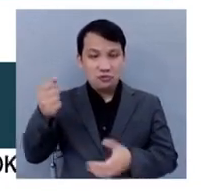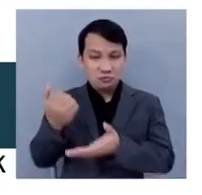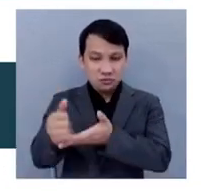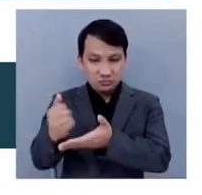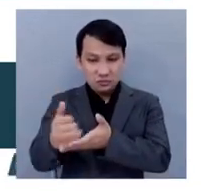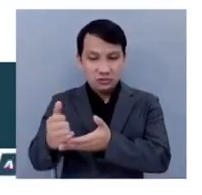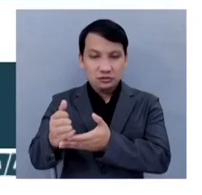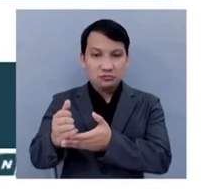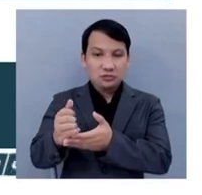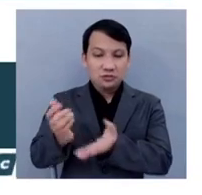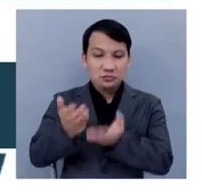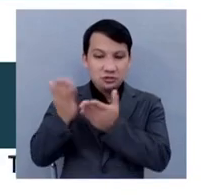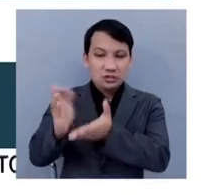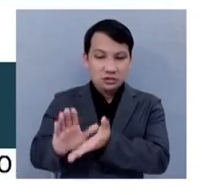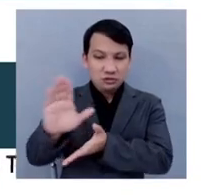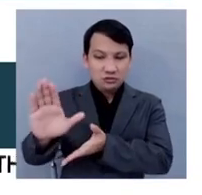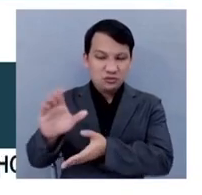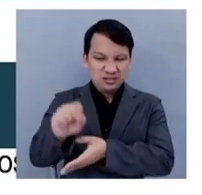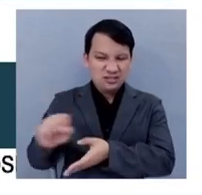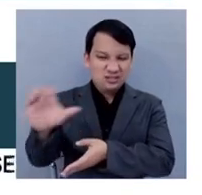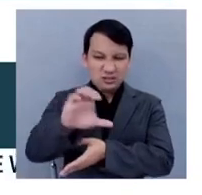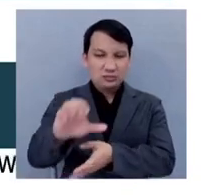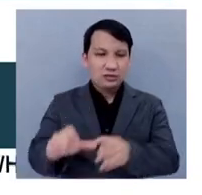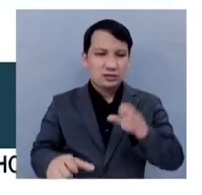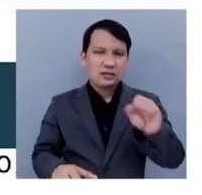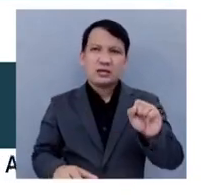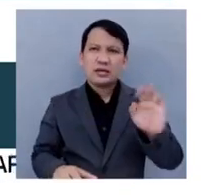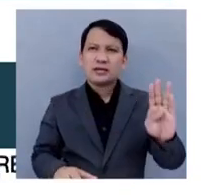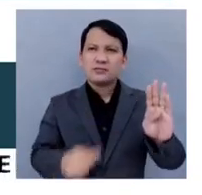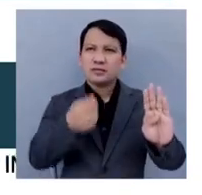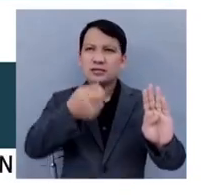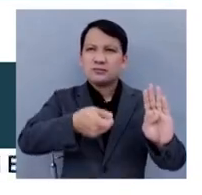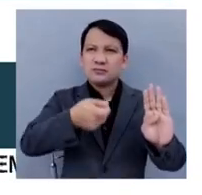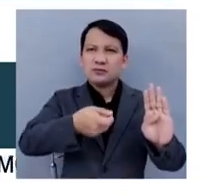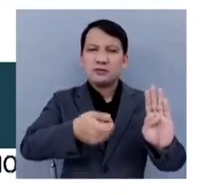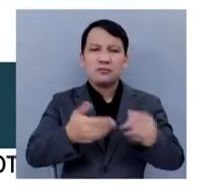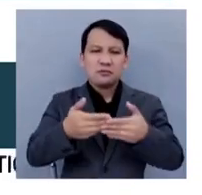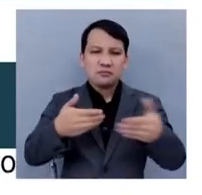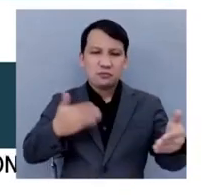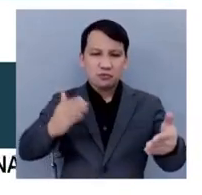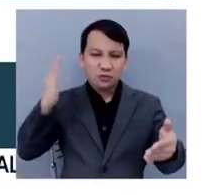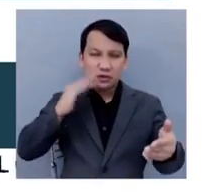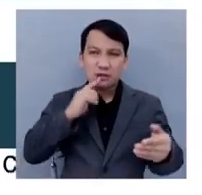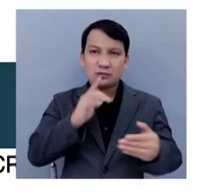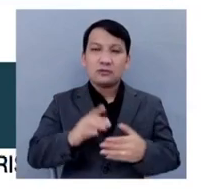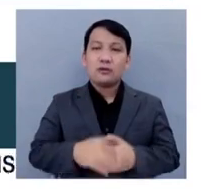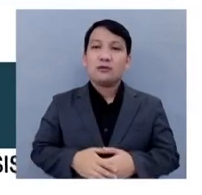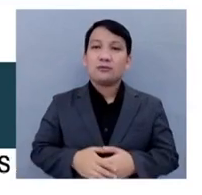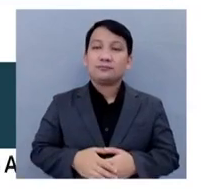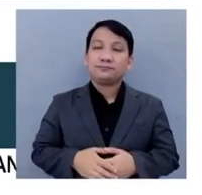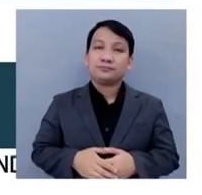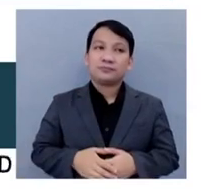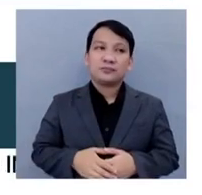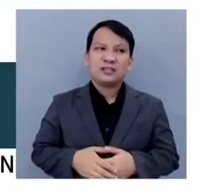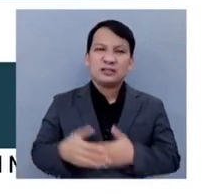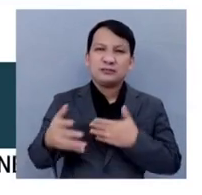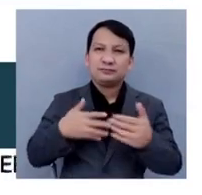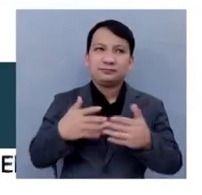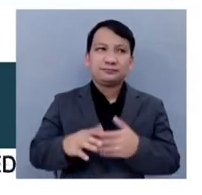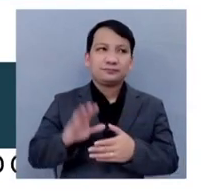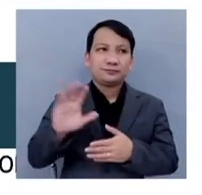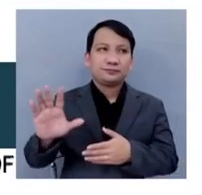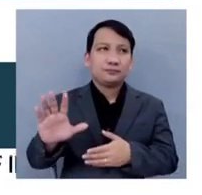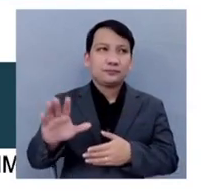pending before the Sandigan Bayan involving several other Marcos cronies? Because it doesn't make sense for